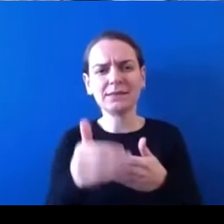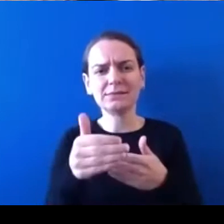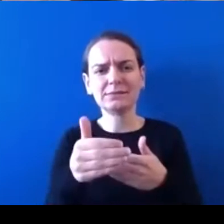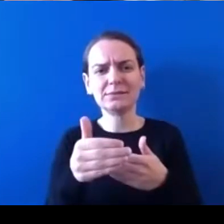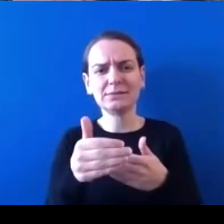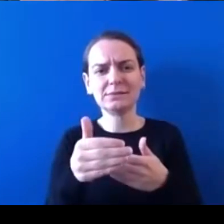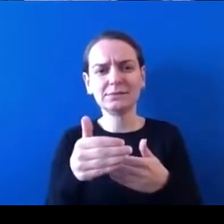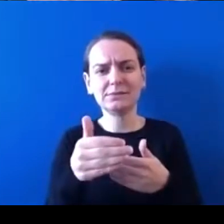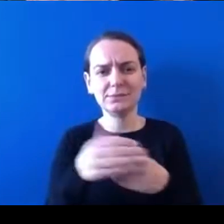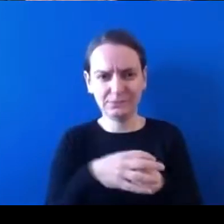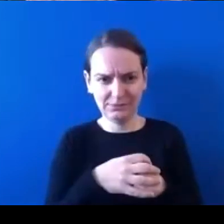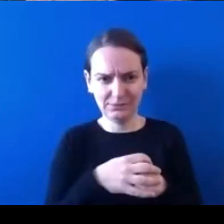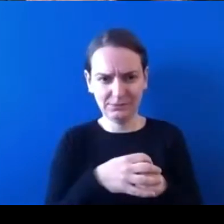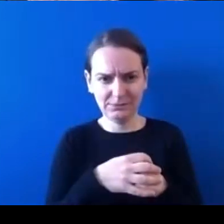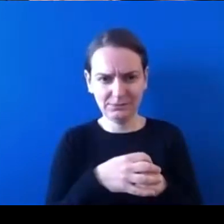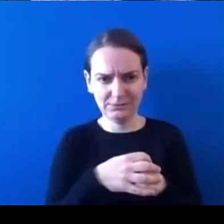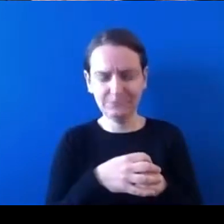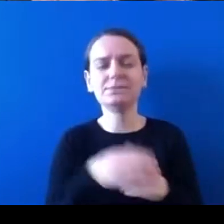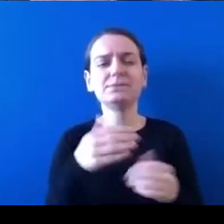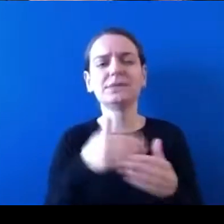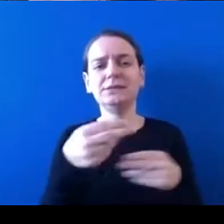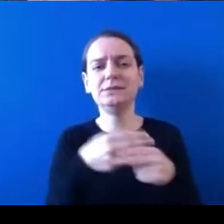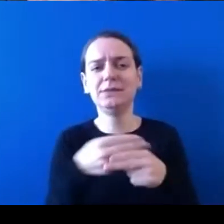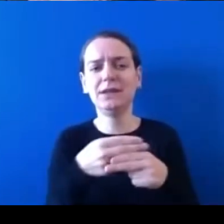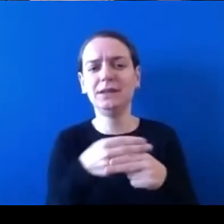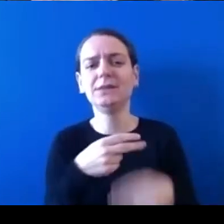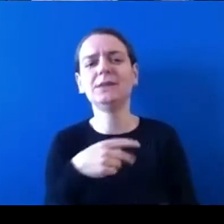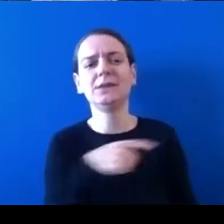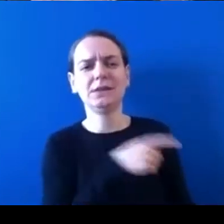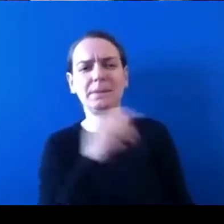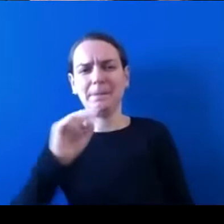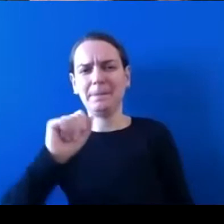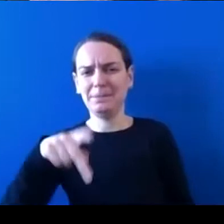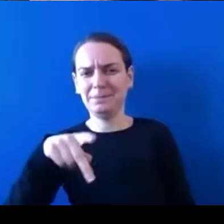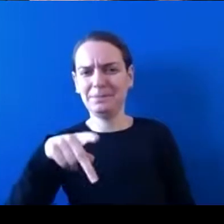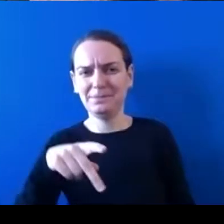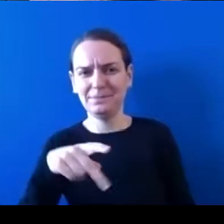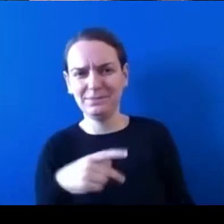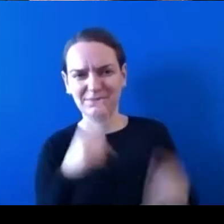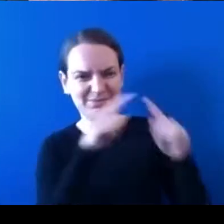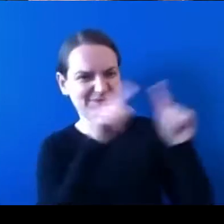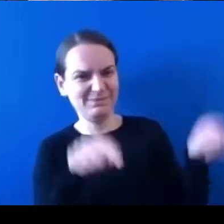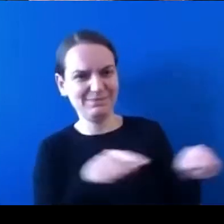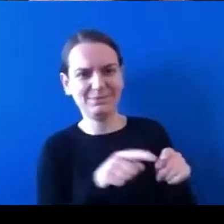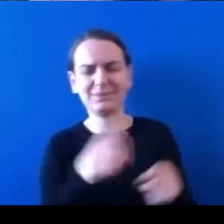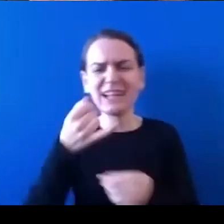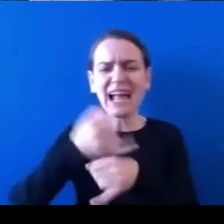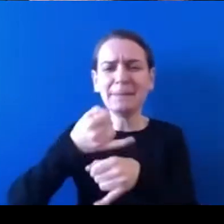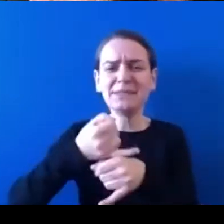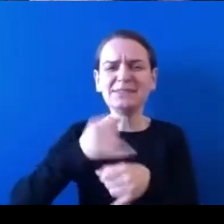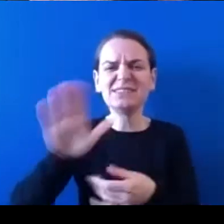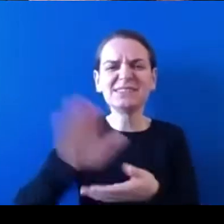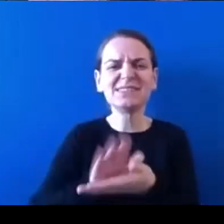So orientation, there's a map here on the graphic of a college campus. You want